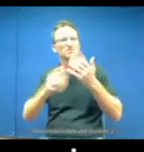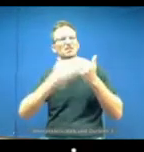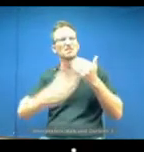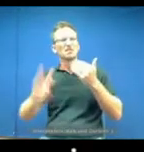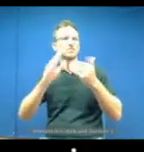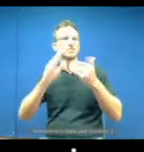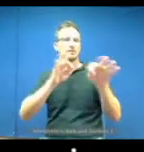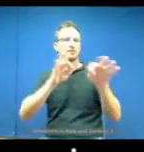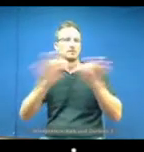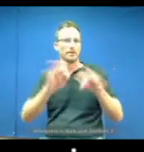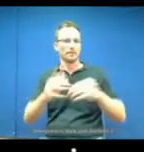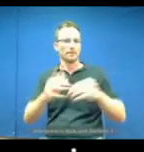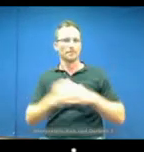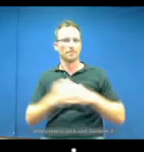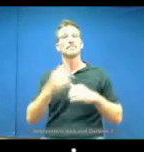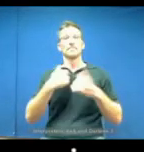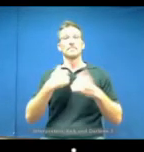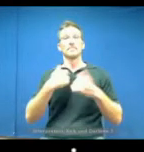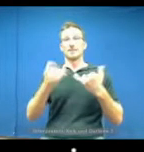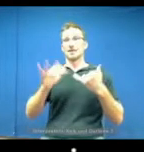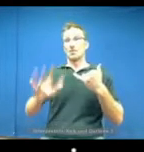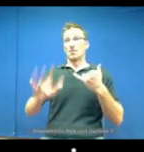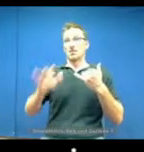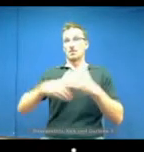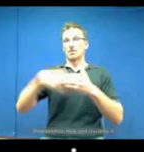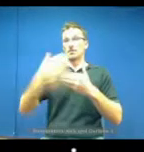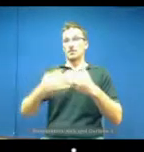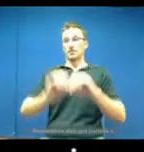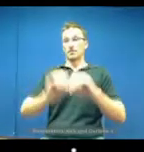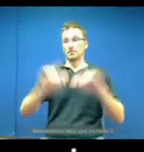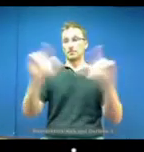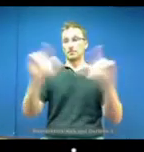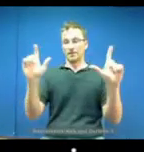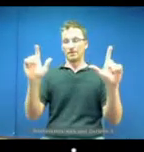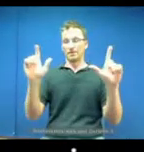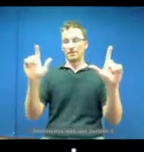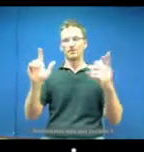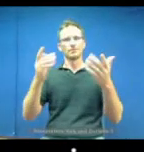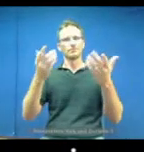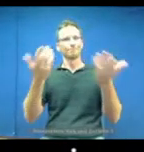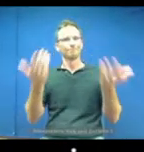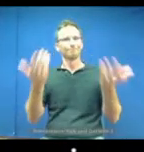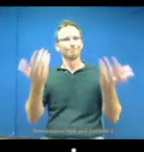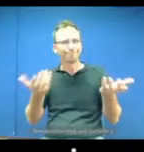I'm going on to the next slide, which is blank. So